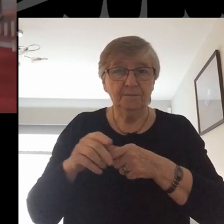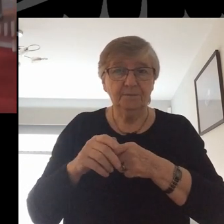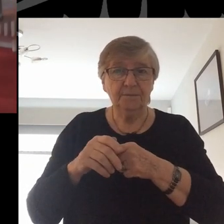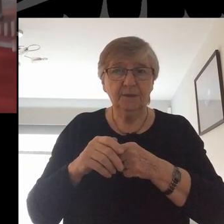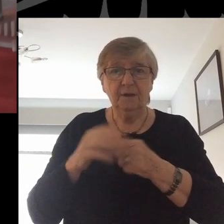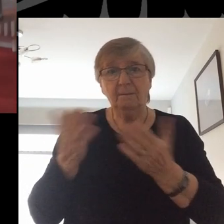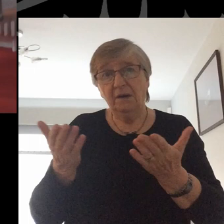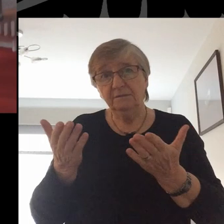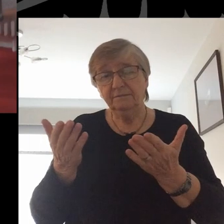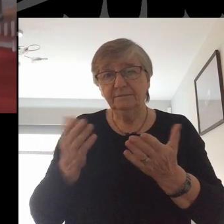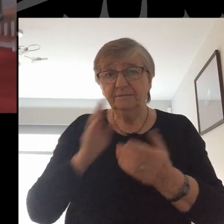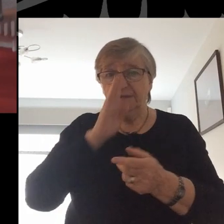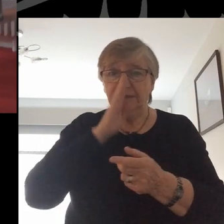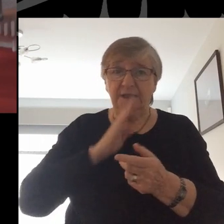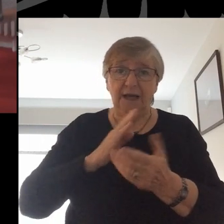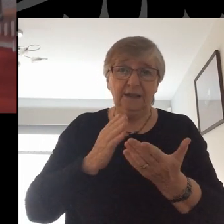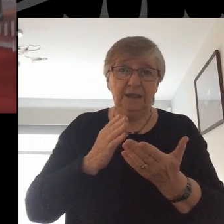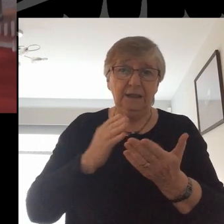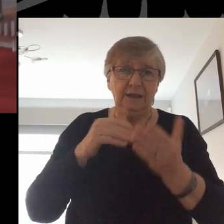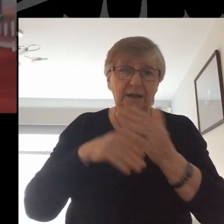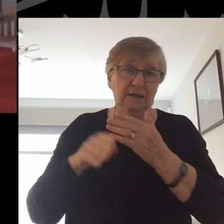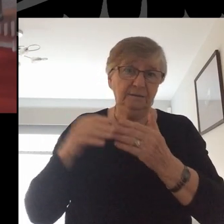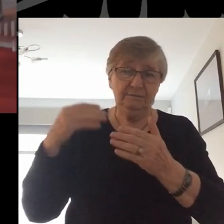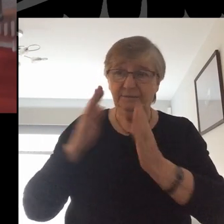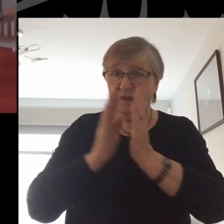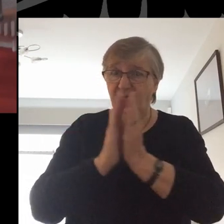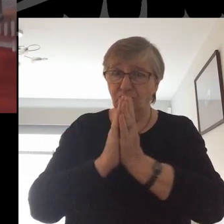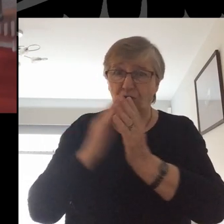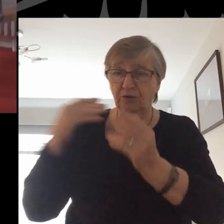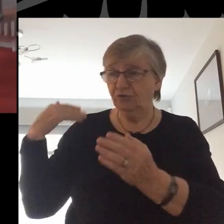But unfortunately, in the story of the church, that's not